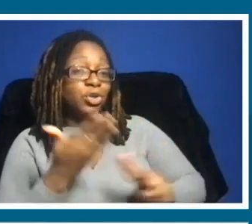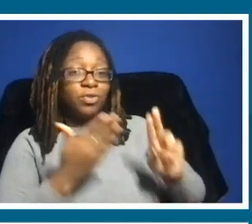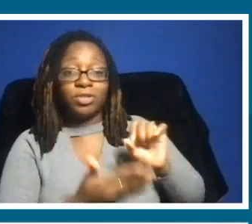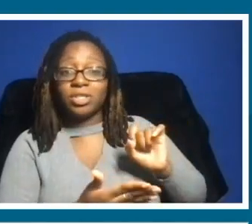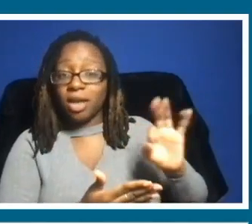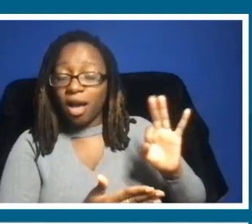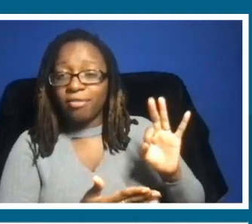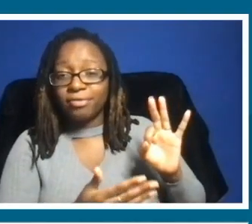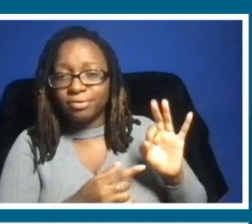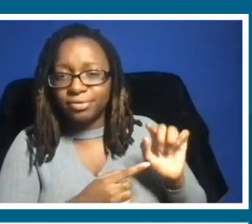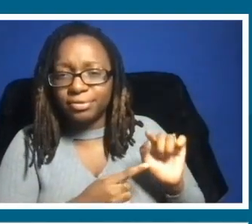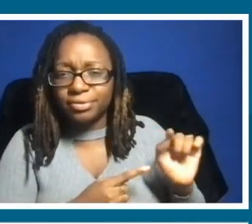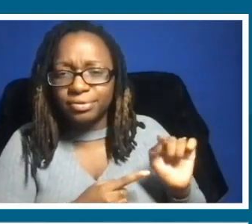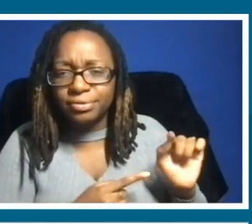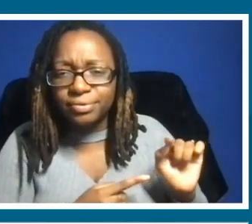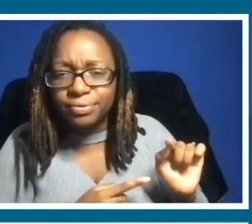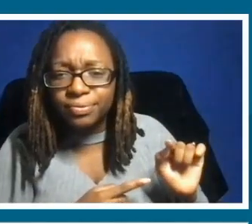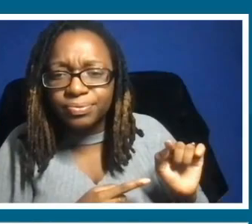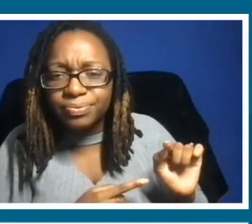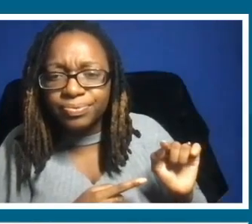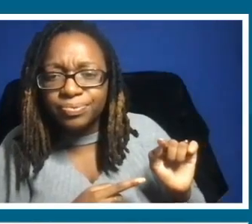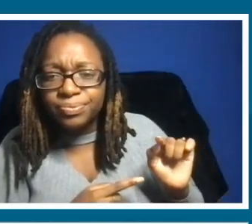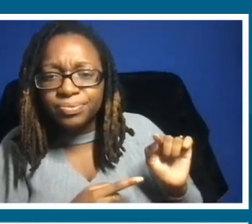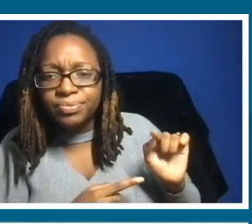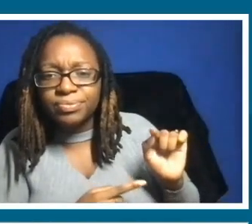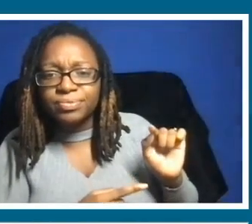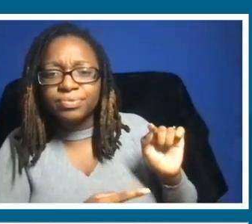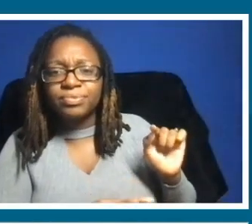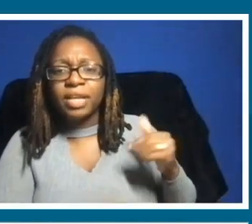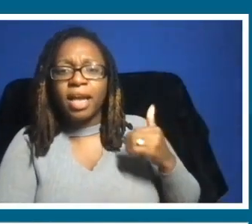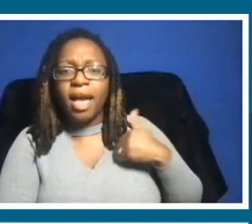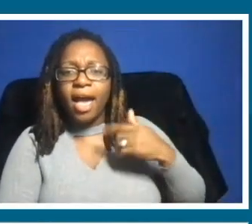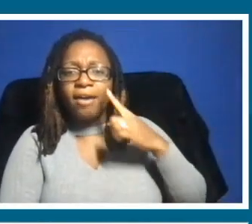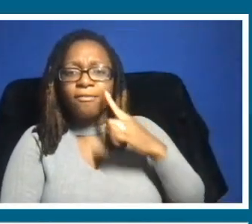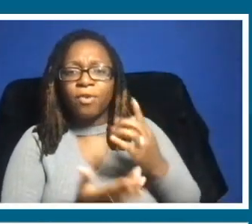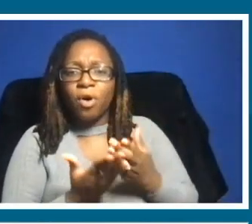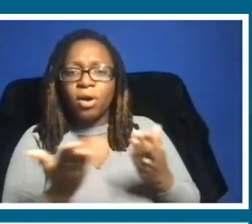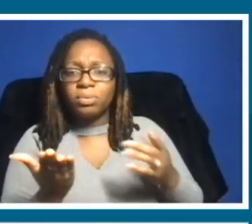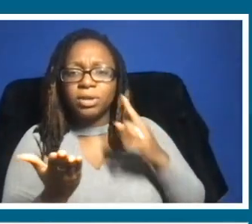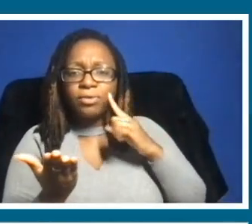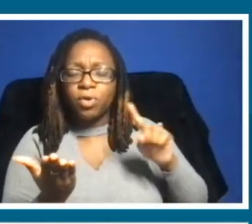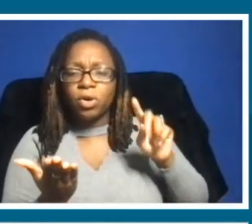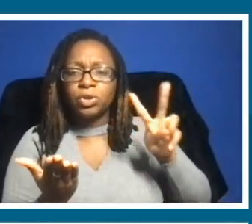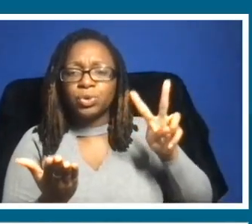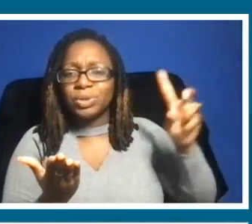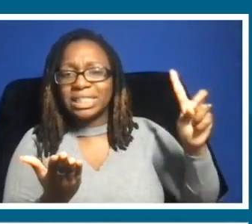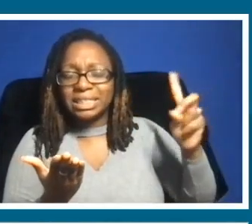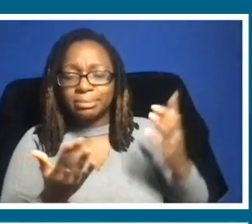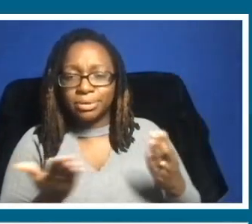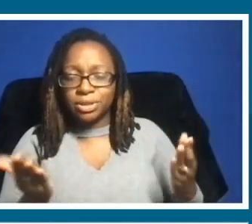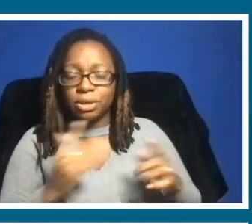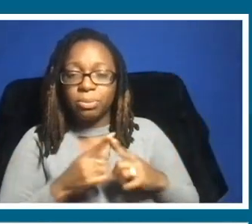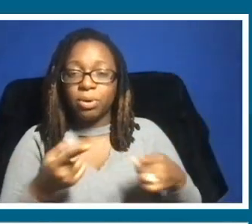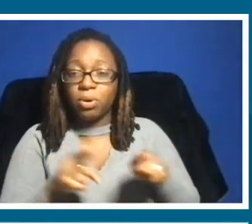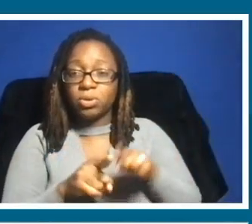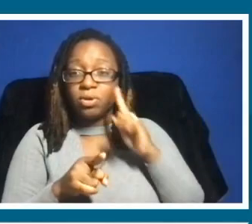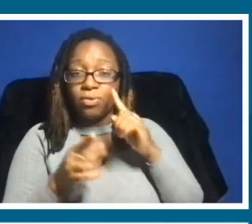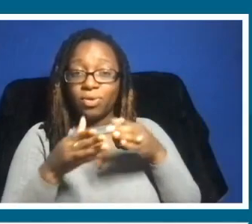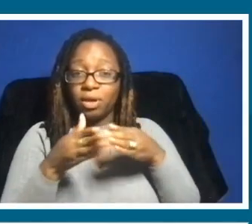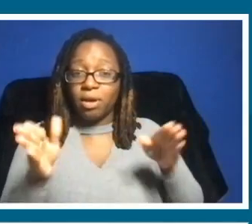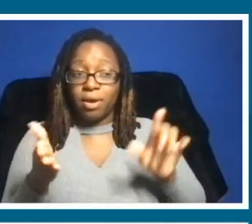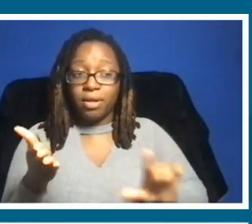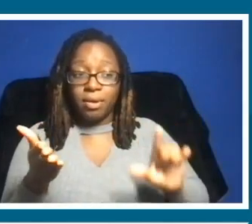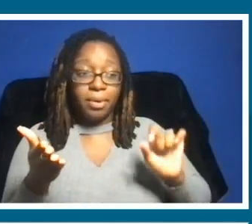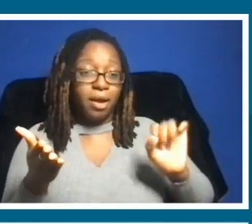and 2D materials, and things like the Digital Public Library of America. When I look